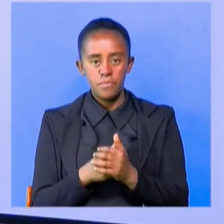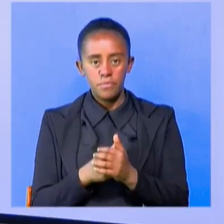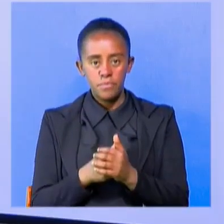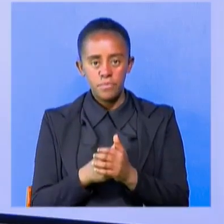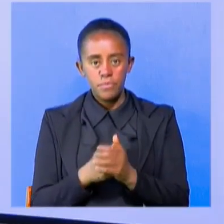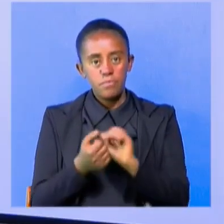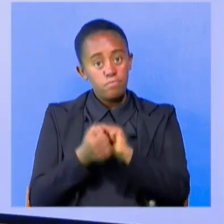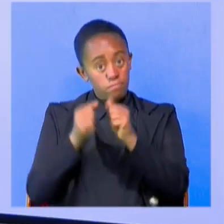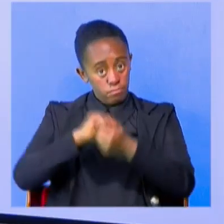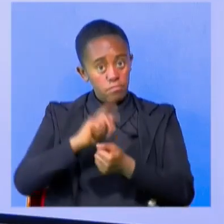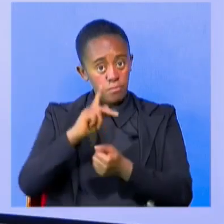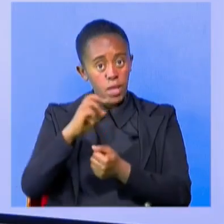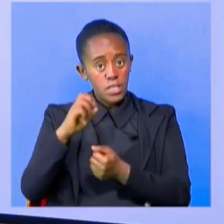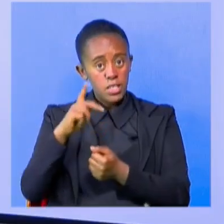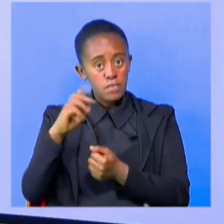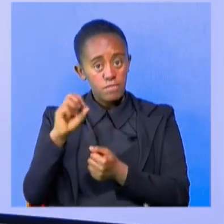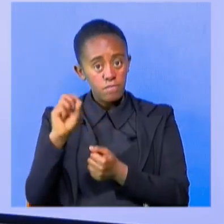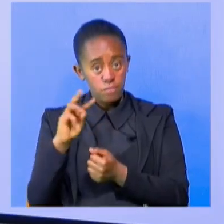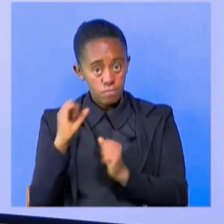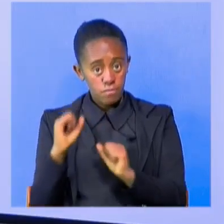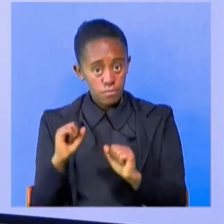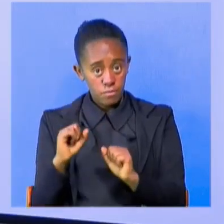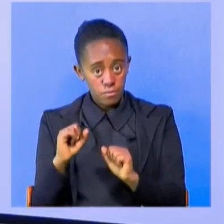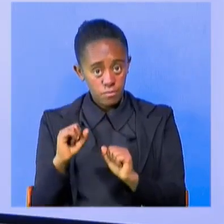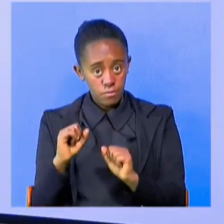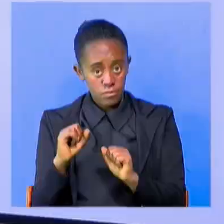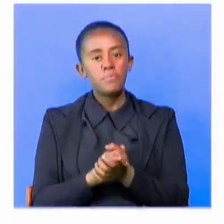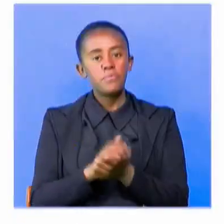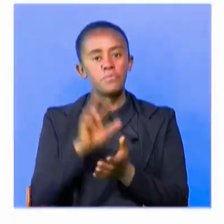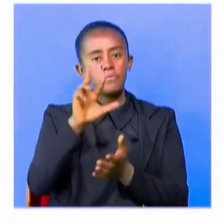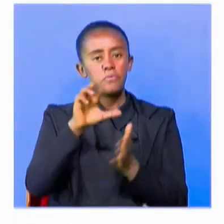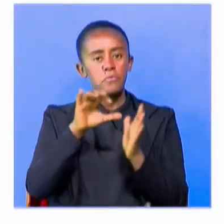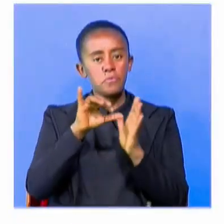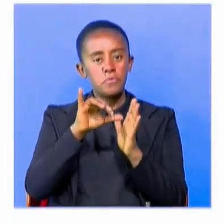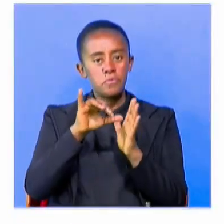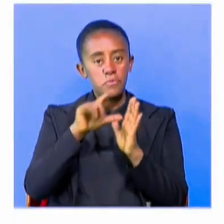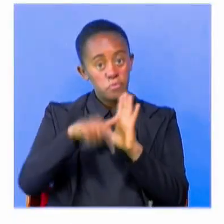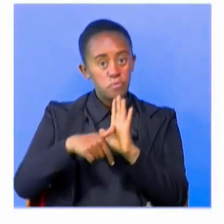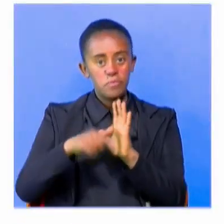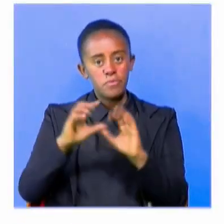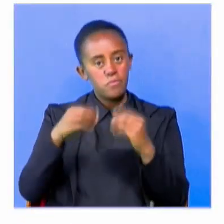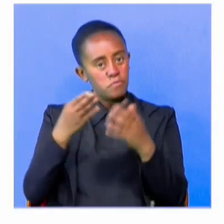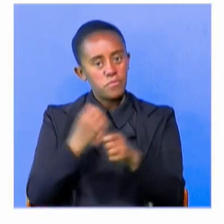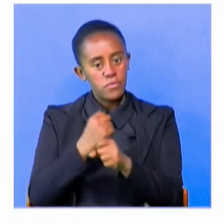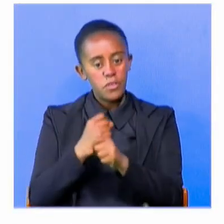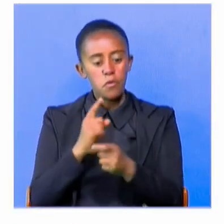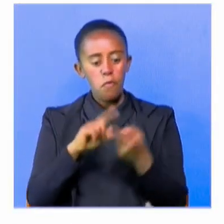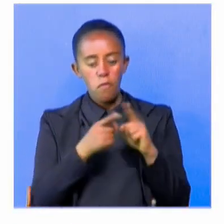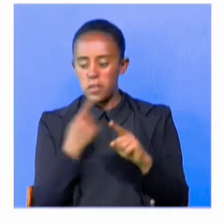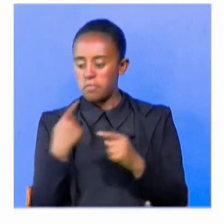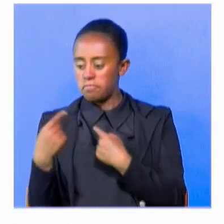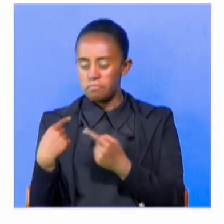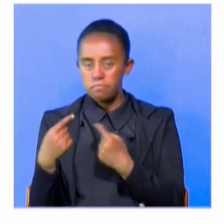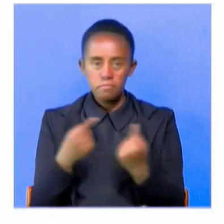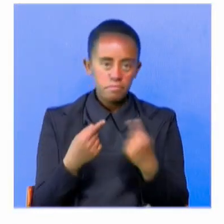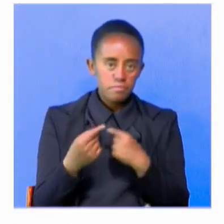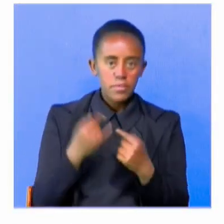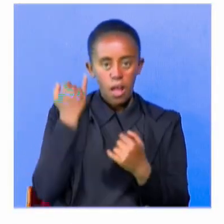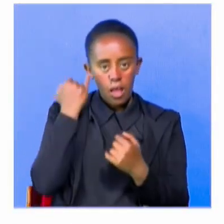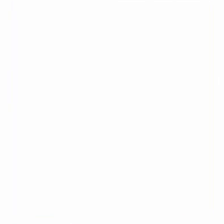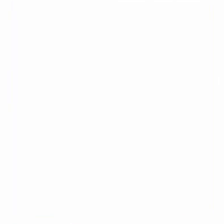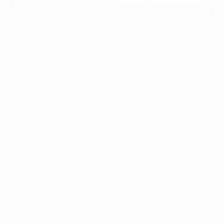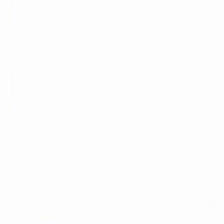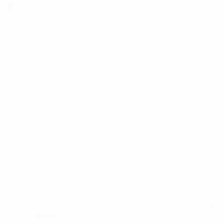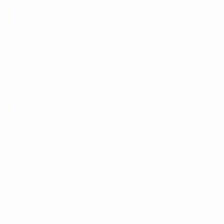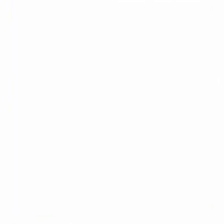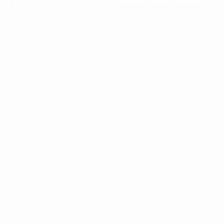to change into passive form? Good. Let me give you some chance to you and try to do it and discuss with your friends and share your answers with your